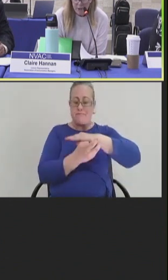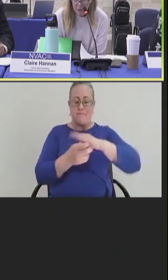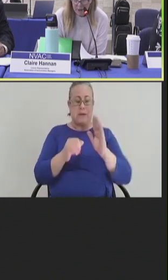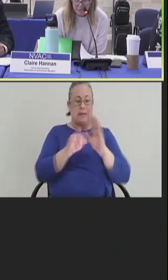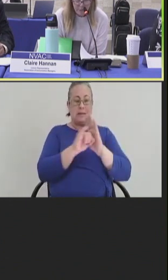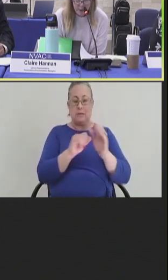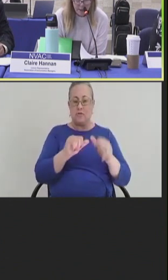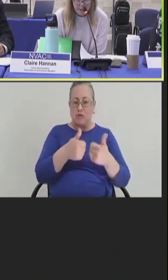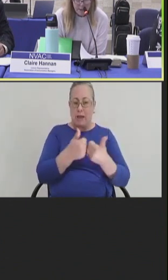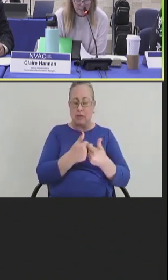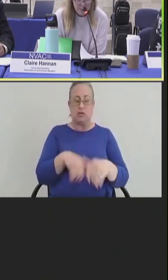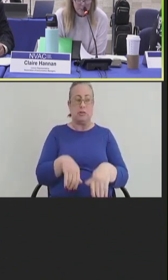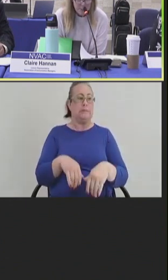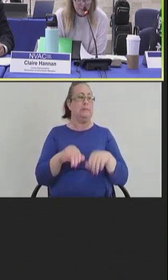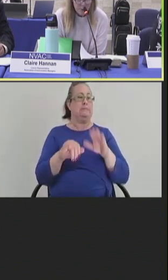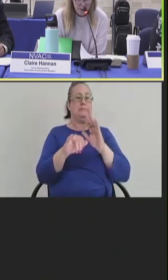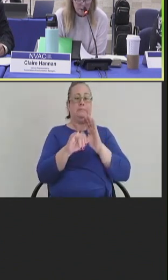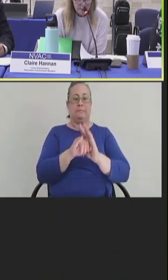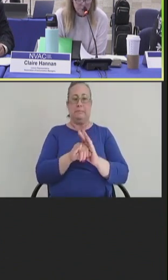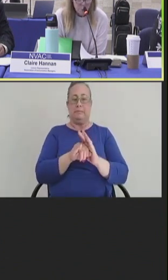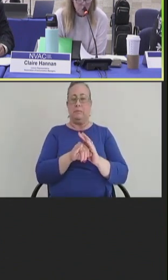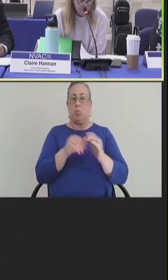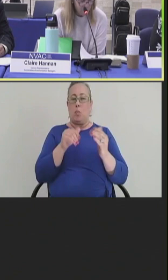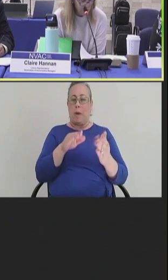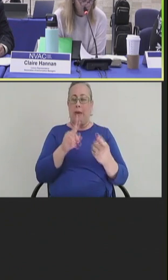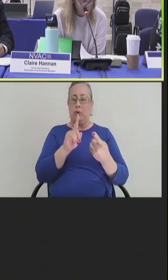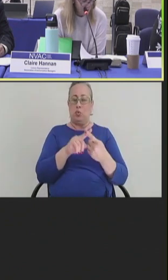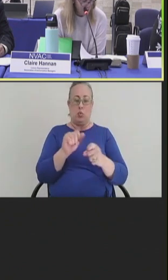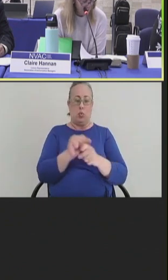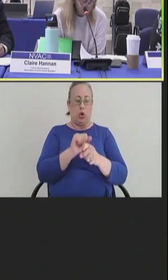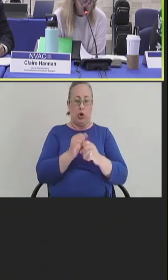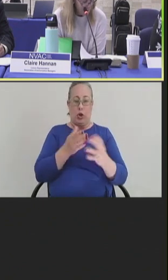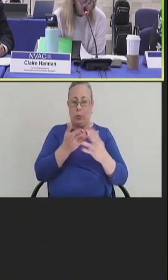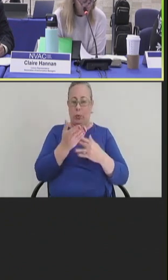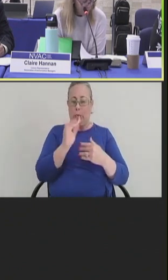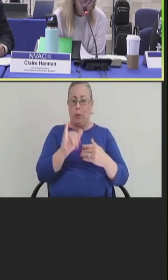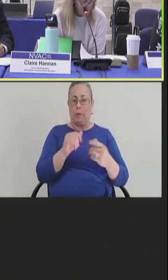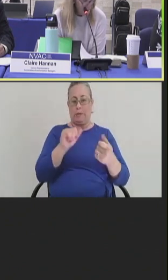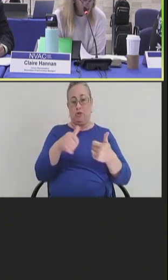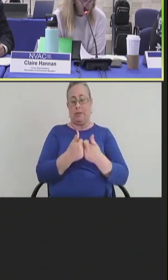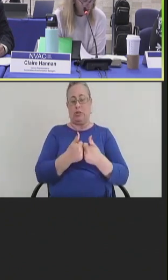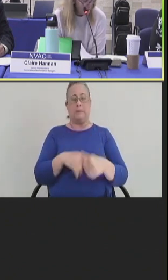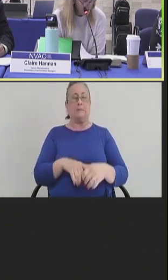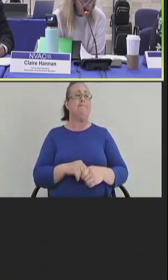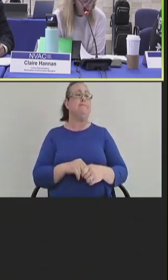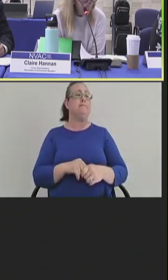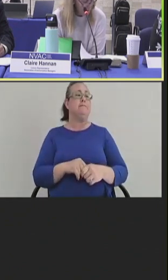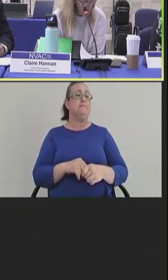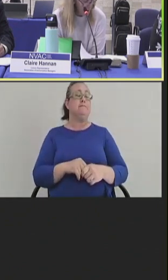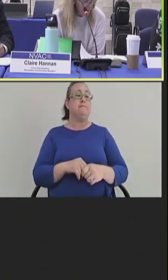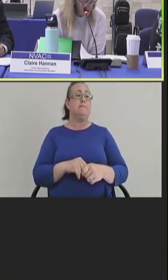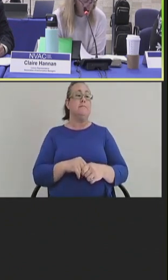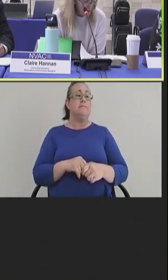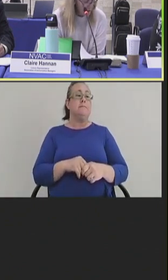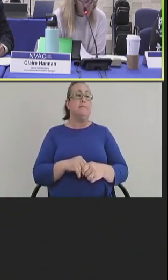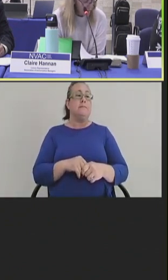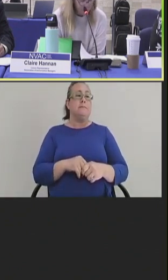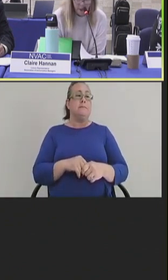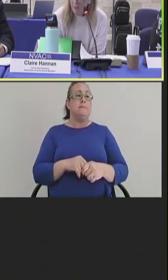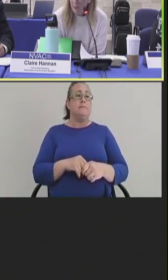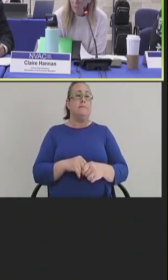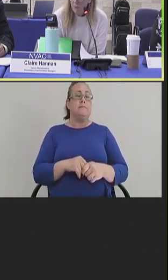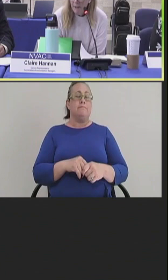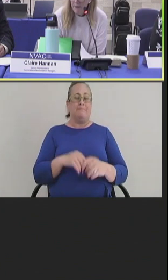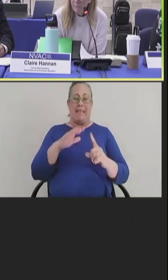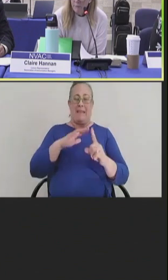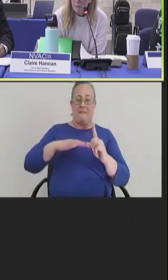and to identify steps to work with those challenges. It's a particularly tough sort of